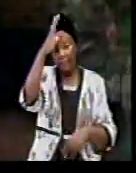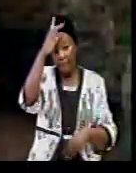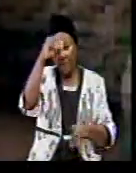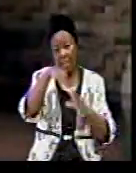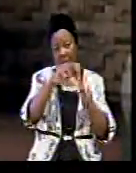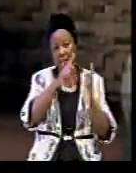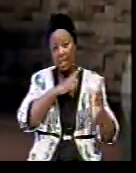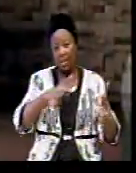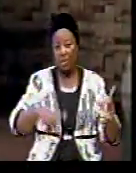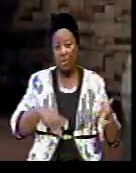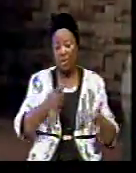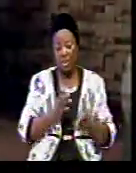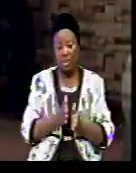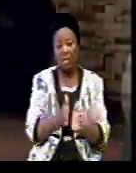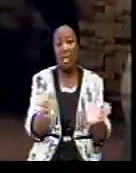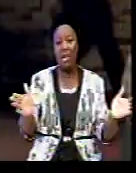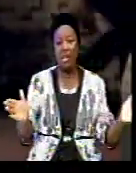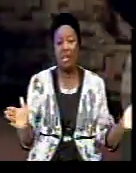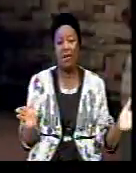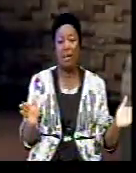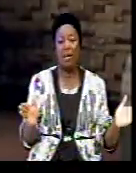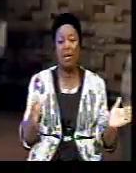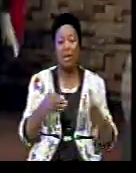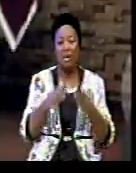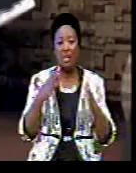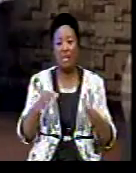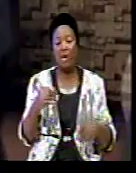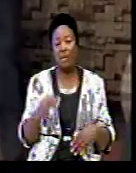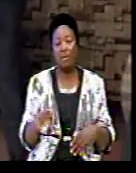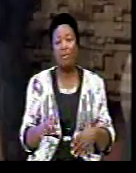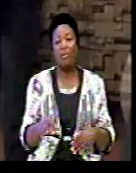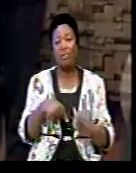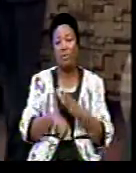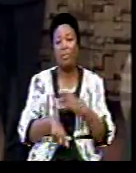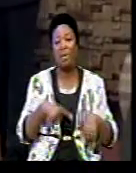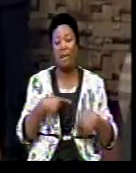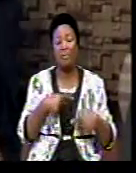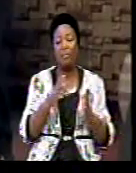dear brother in the Lord, the generous attendant of Deeper Life Bible Church,